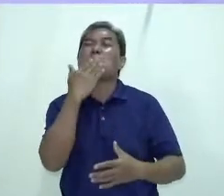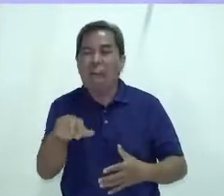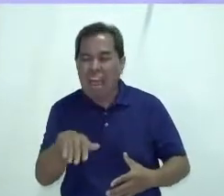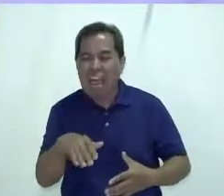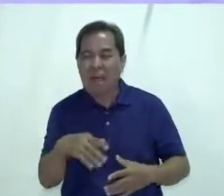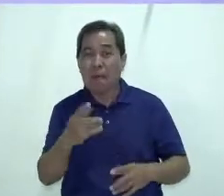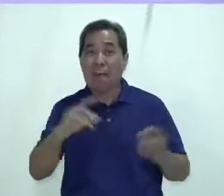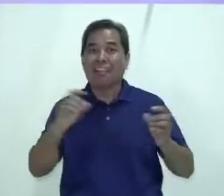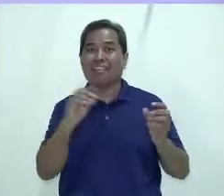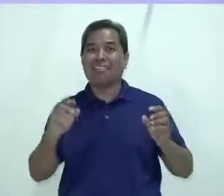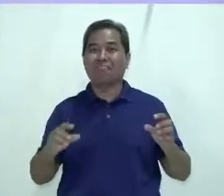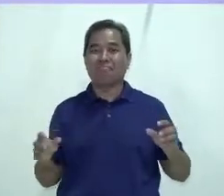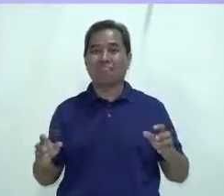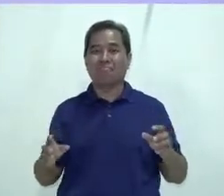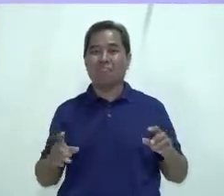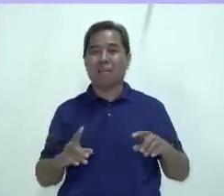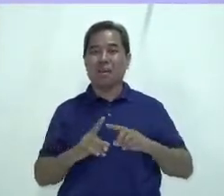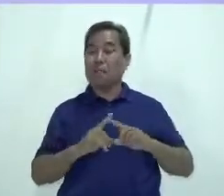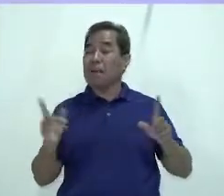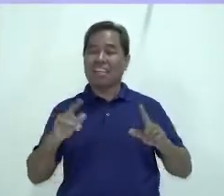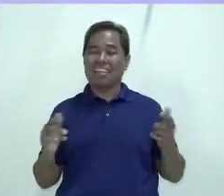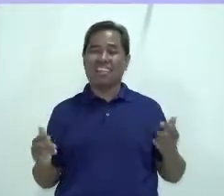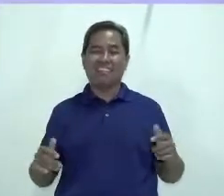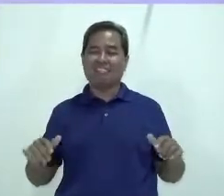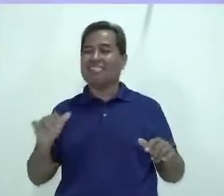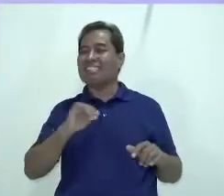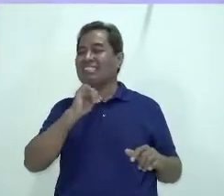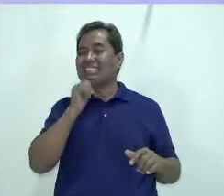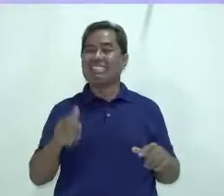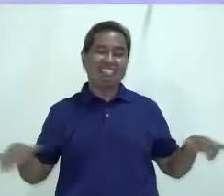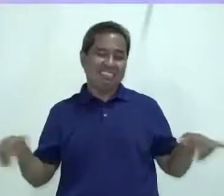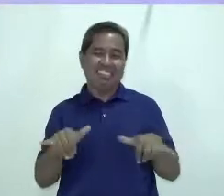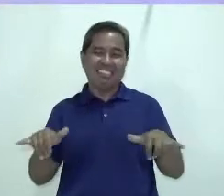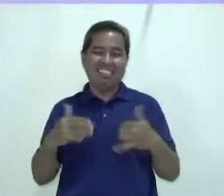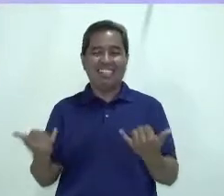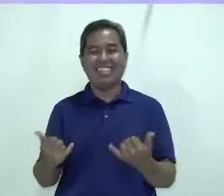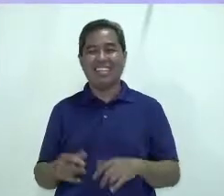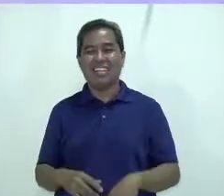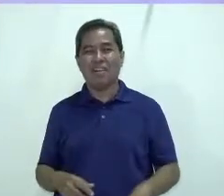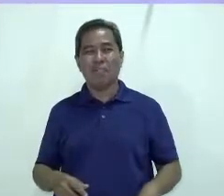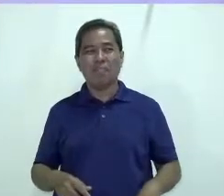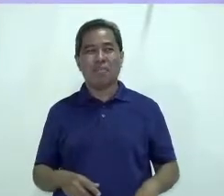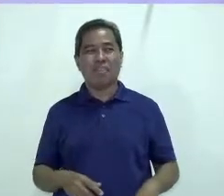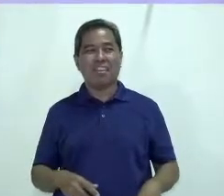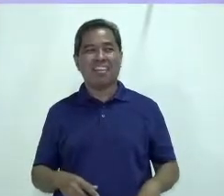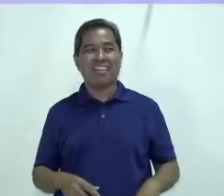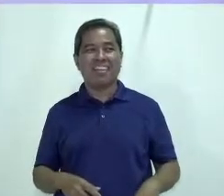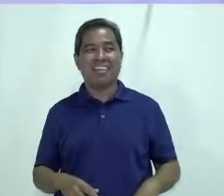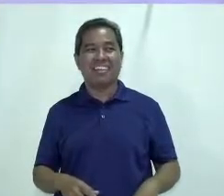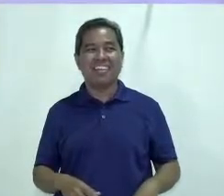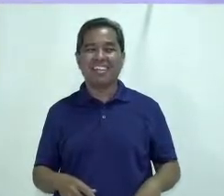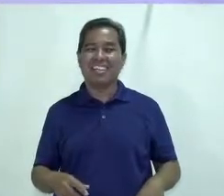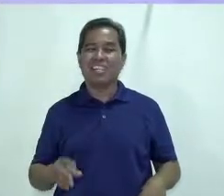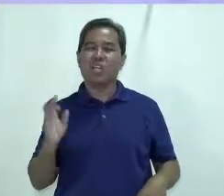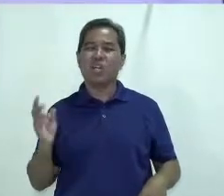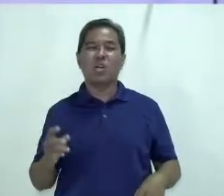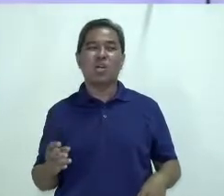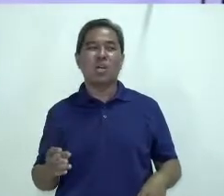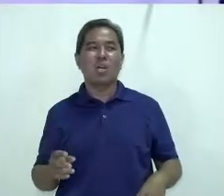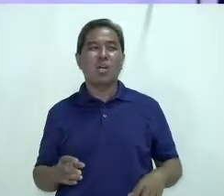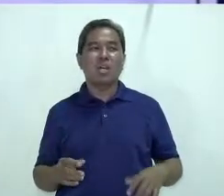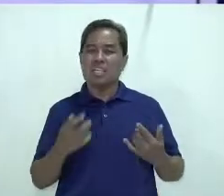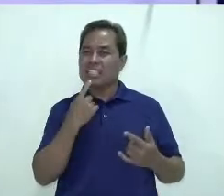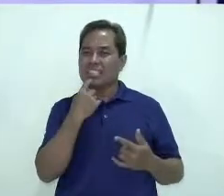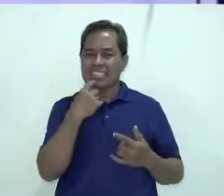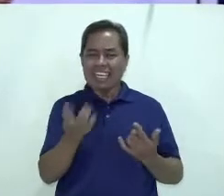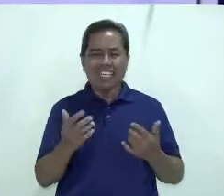shaking. But that's not the case here. That's not the case here. It's not because they were not singing well. All right? We read further on. It says